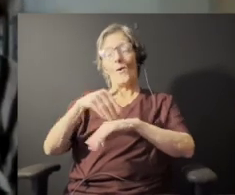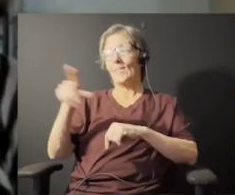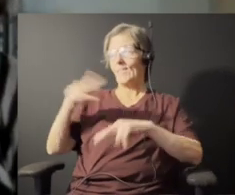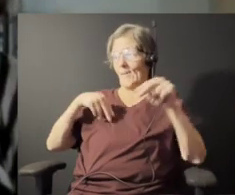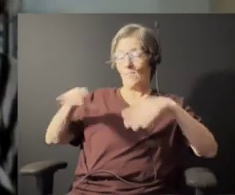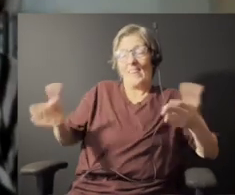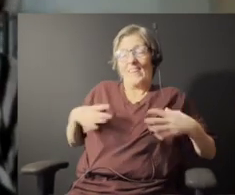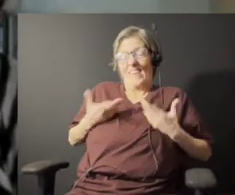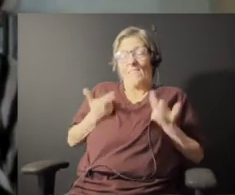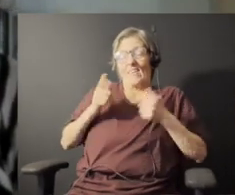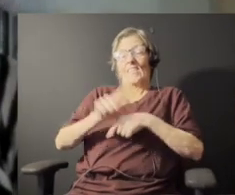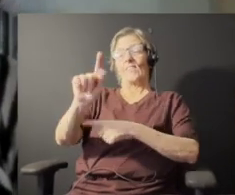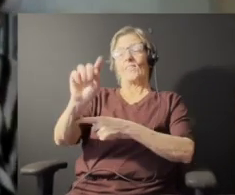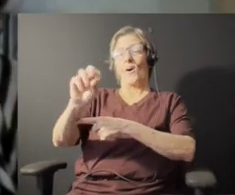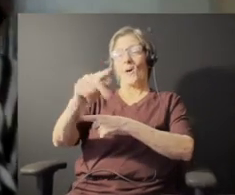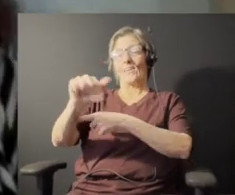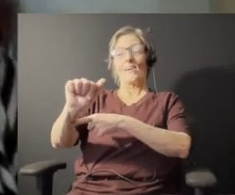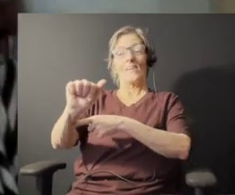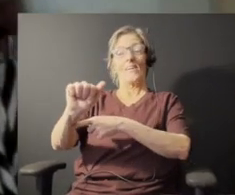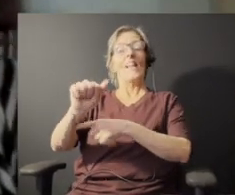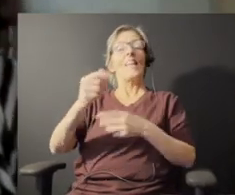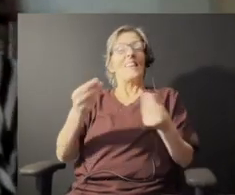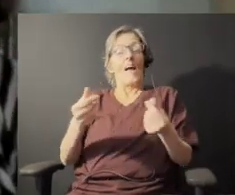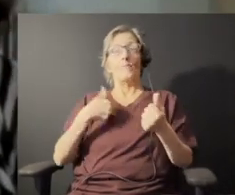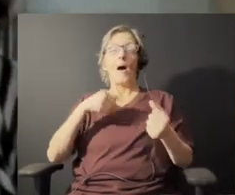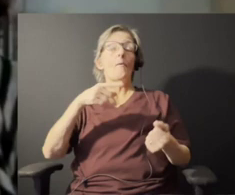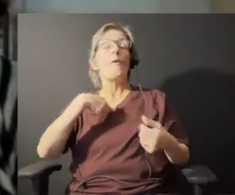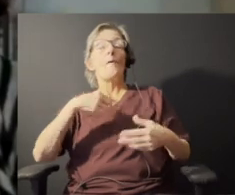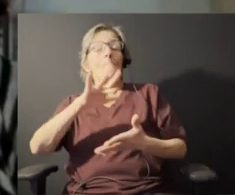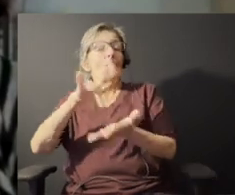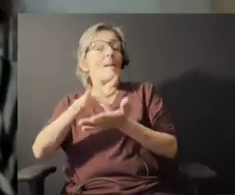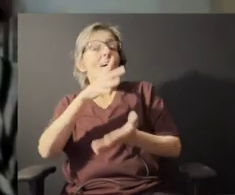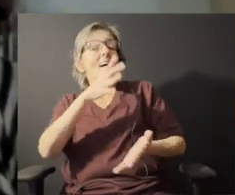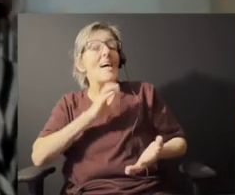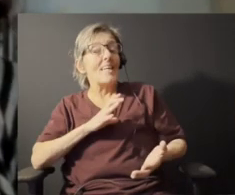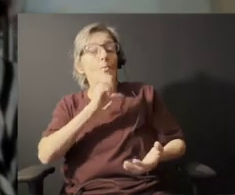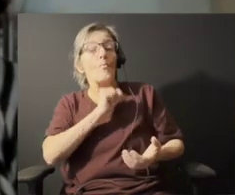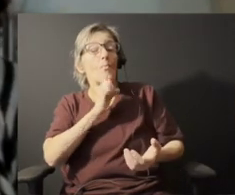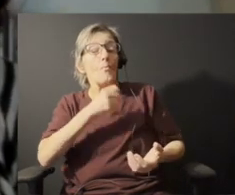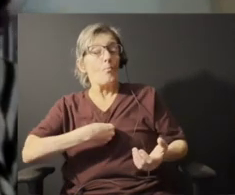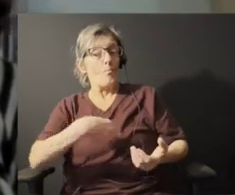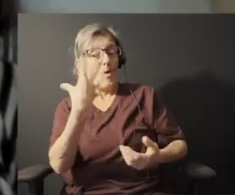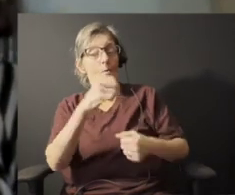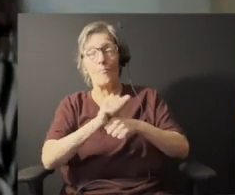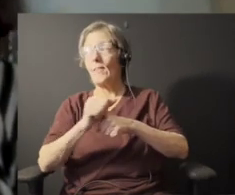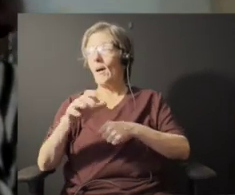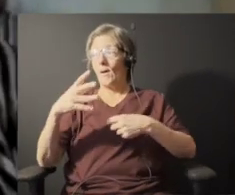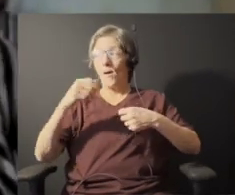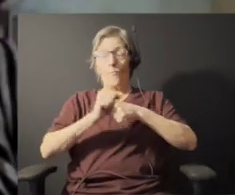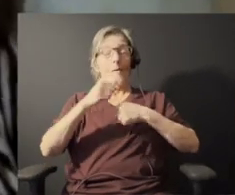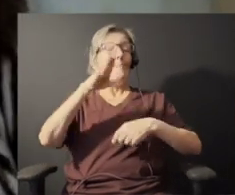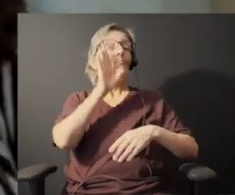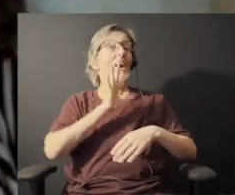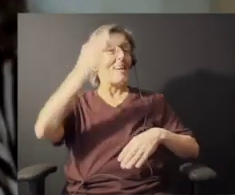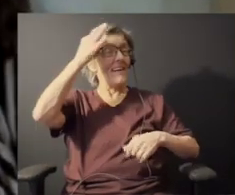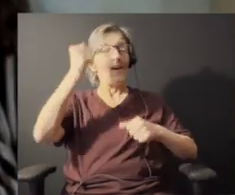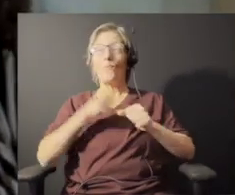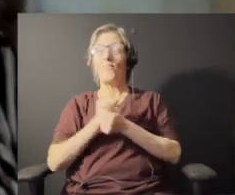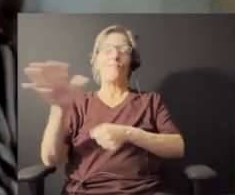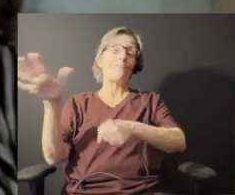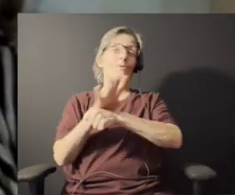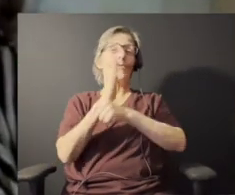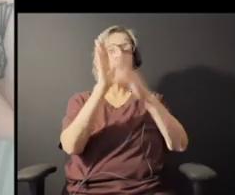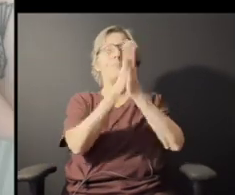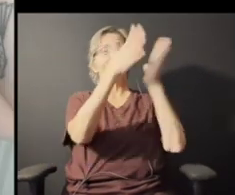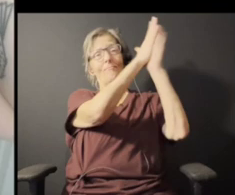land, and I'm a middle-aged white woman with brown hair sitting in front of a very full bookshelf. I'm so glad you could be